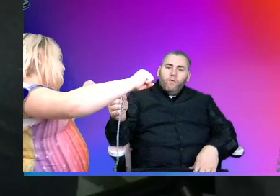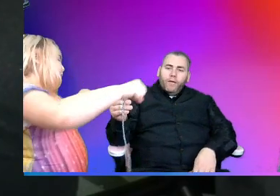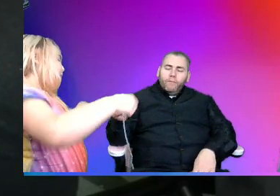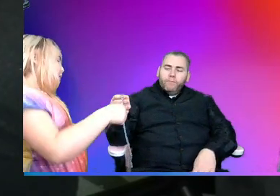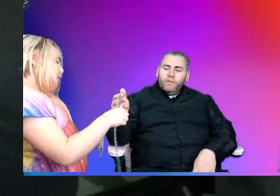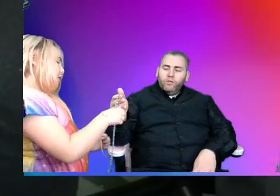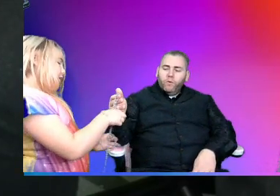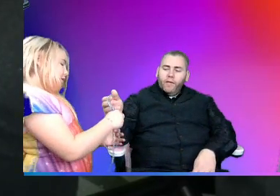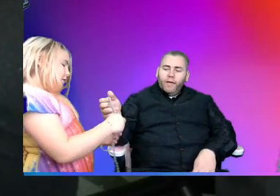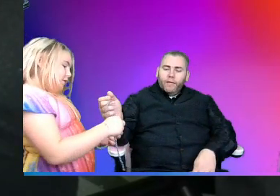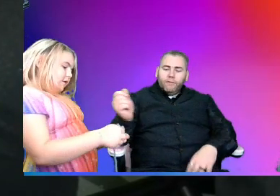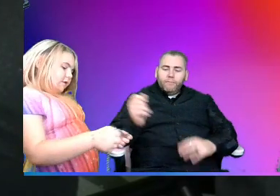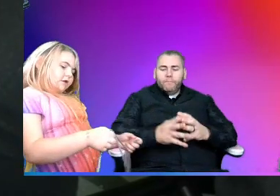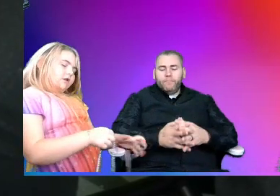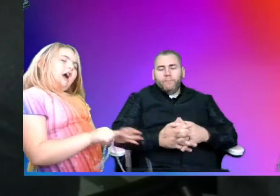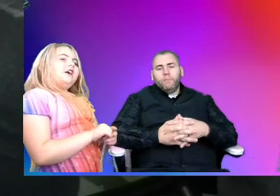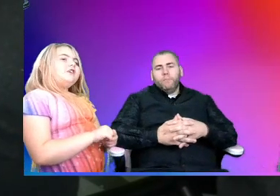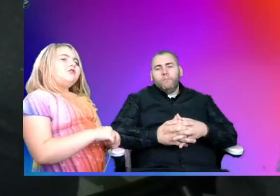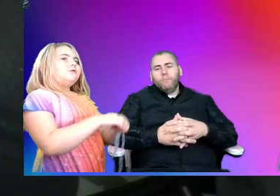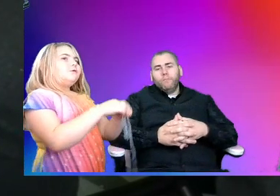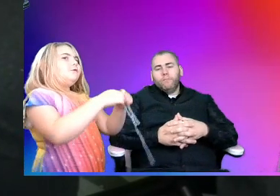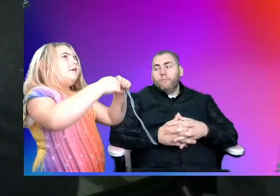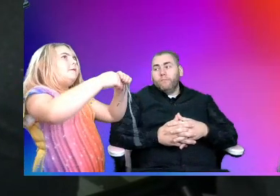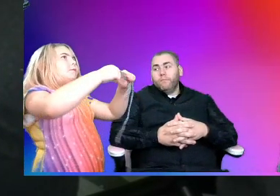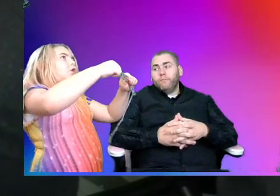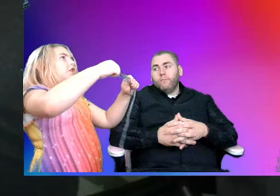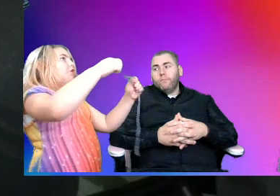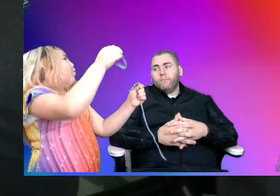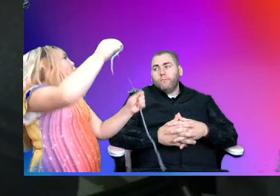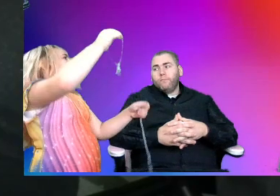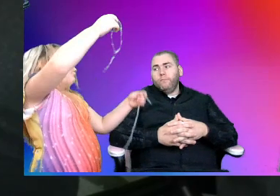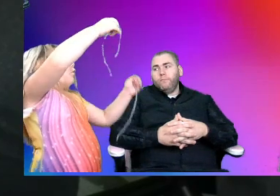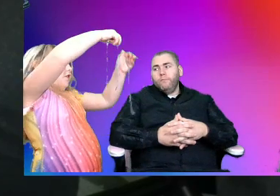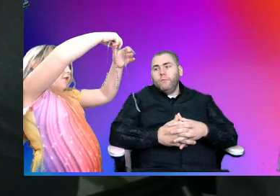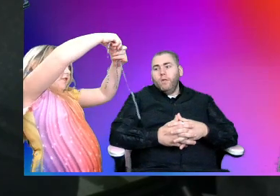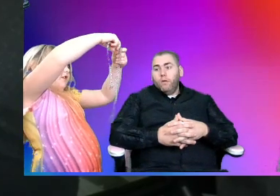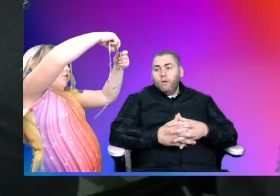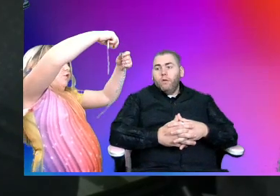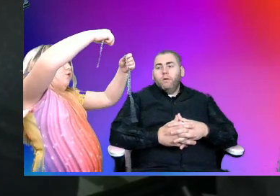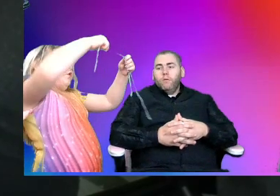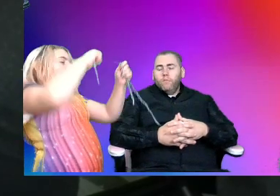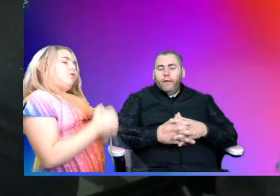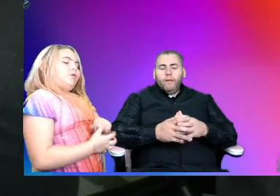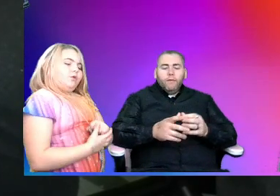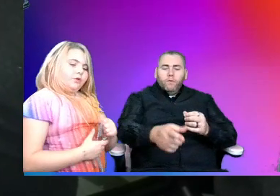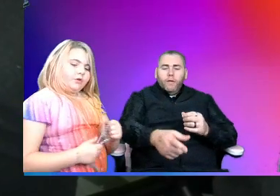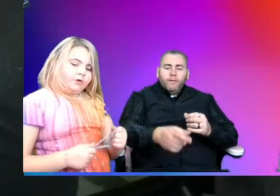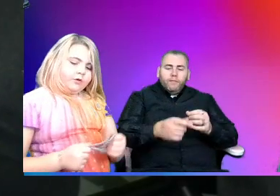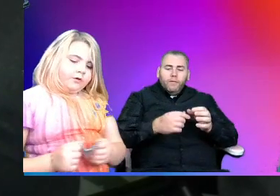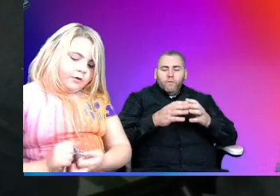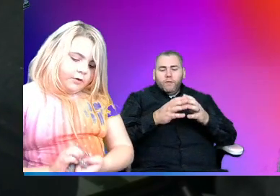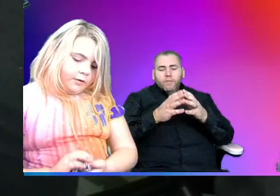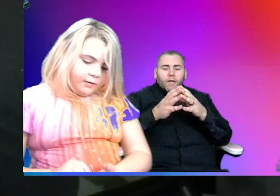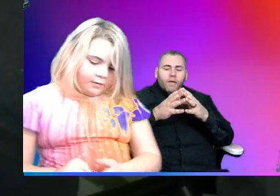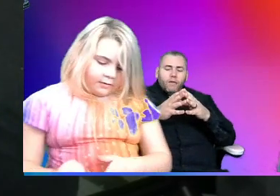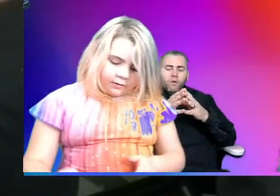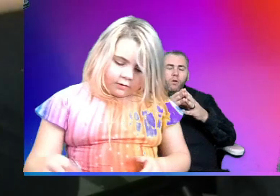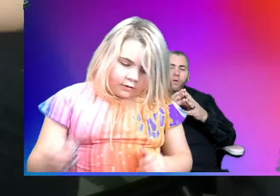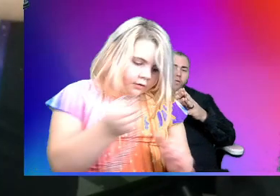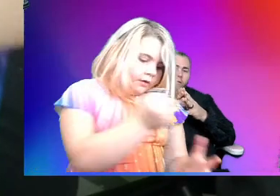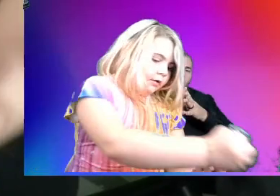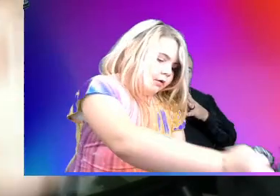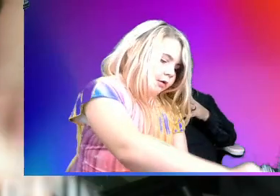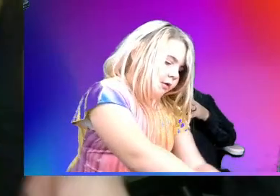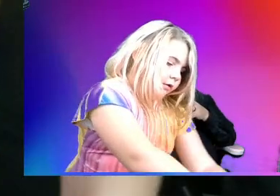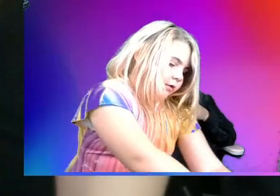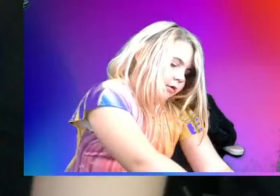magic for you. Enjoy that. I have two of them. One is small and one is little. Right. Okay, let's set it over to the side.